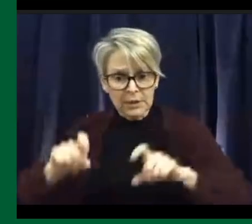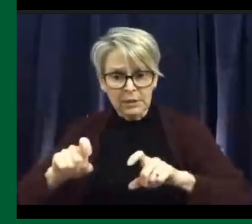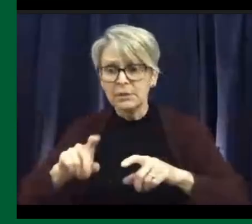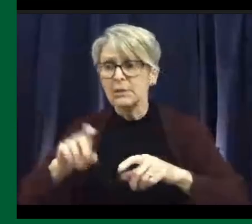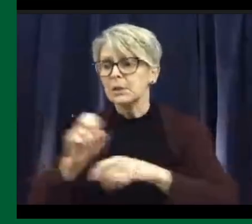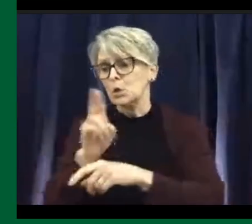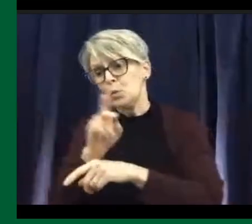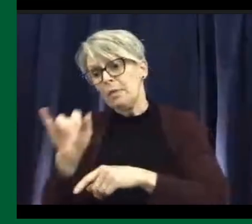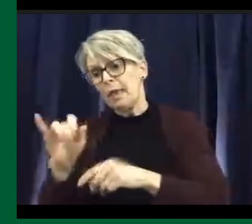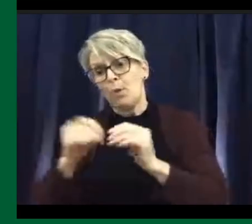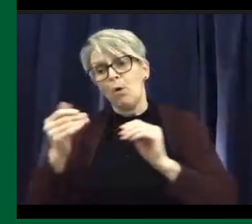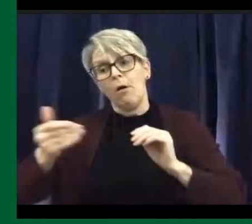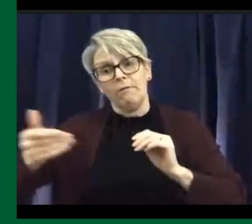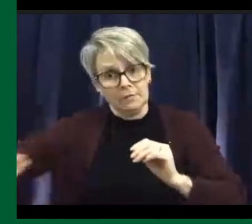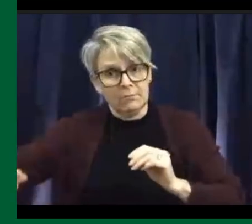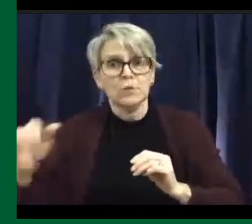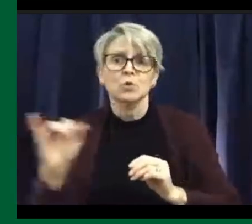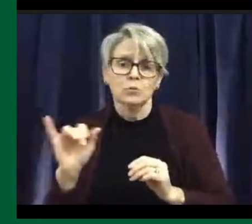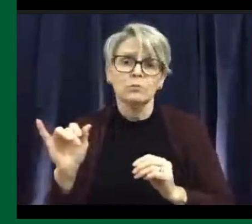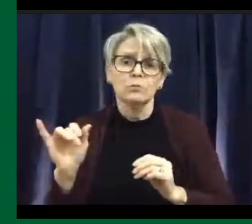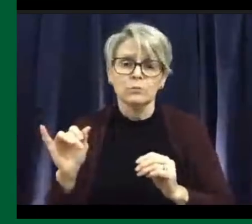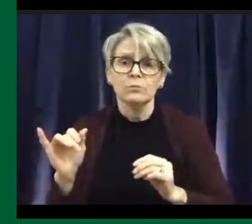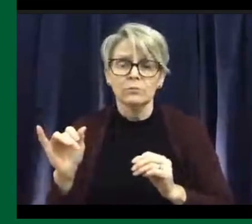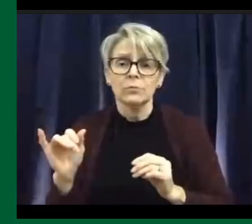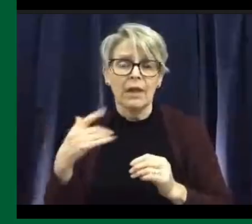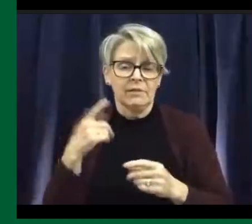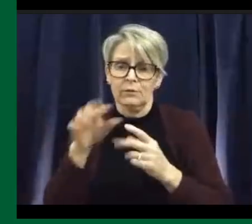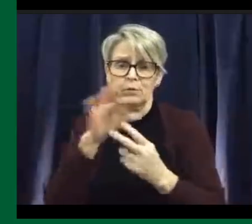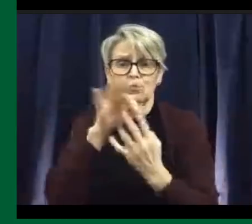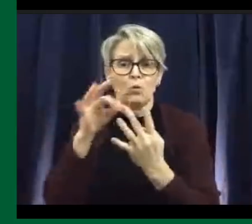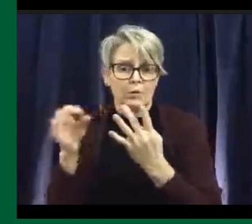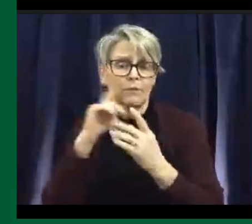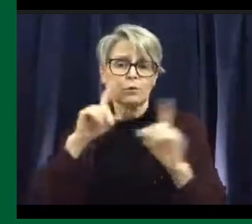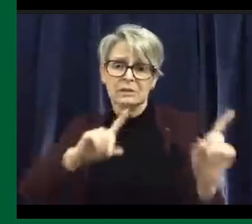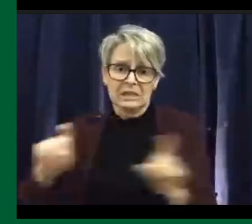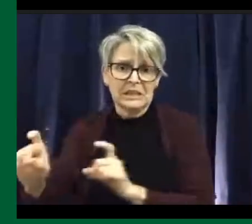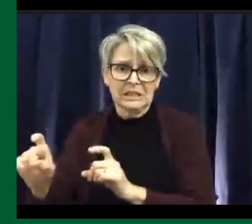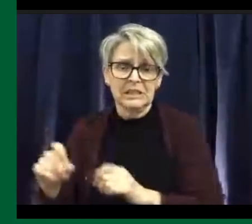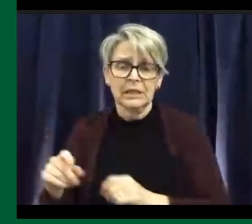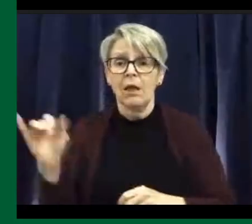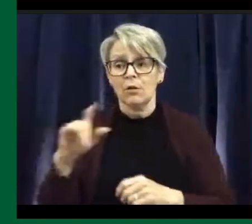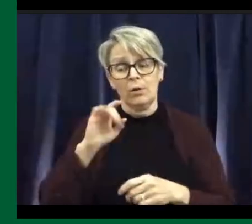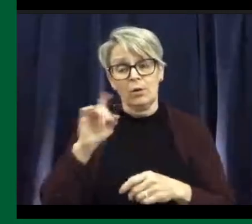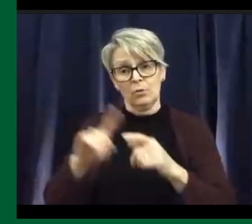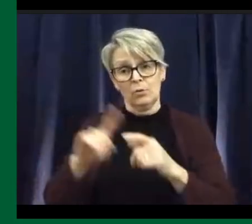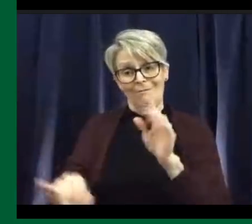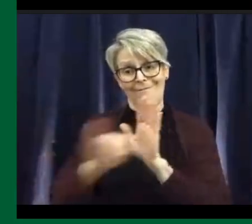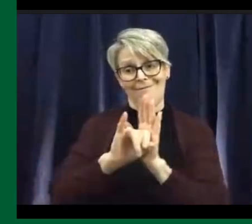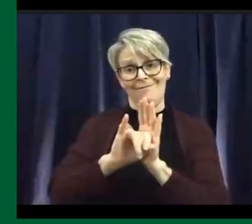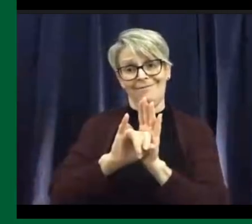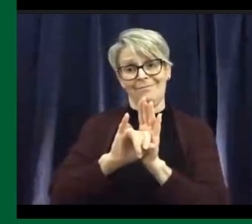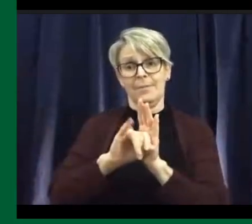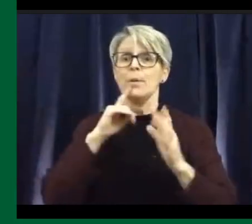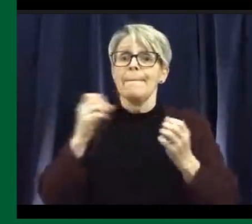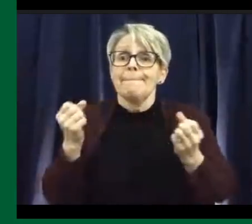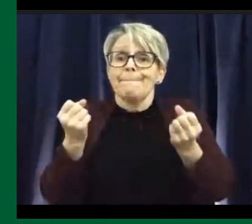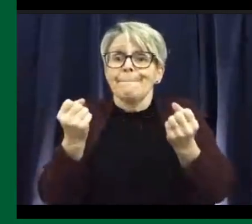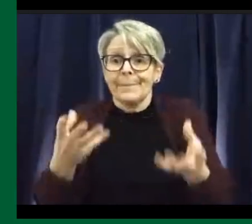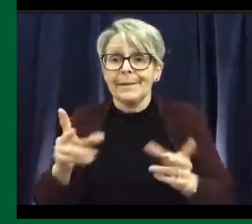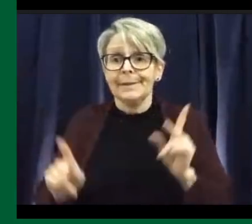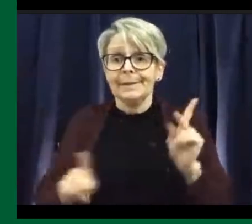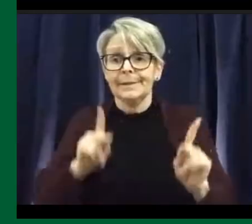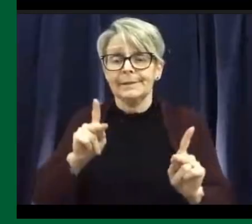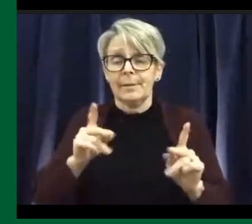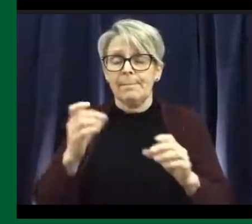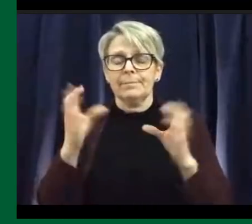frequently. And then one thing I'll also want to flag is that many times